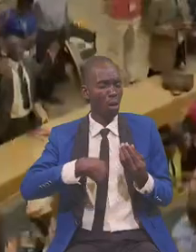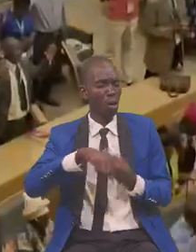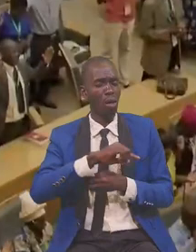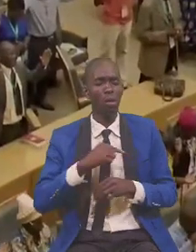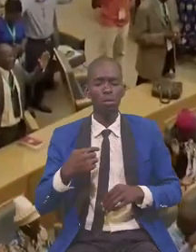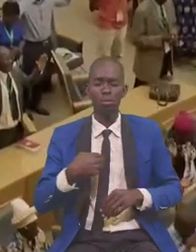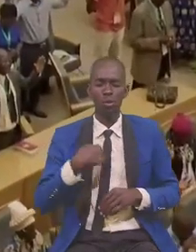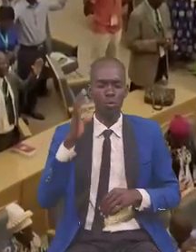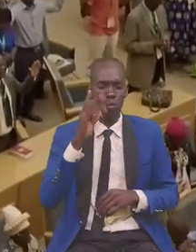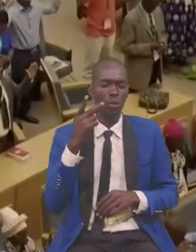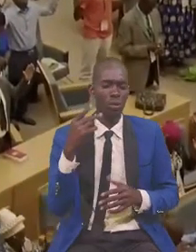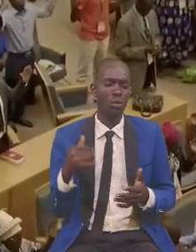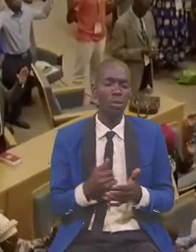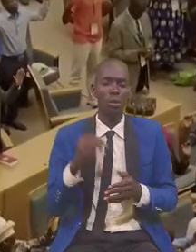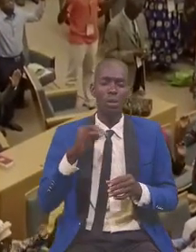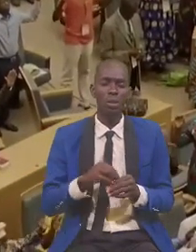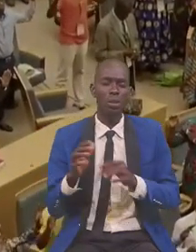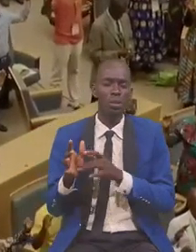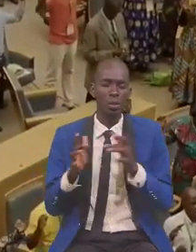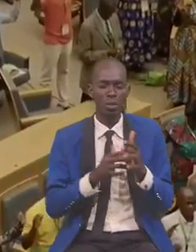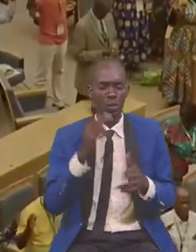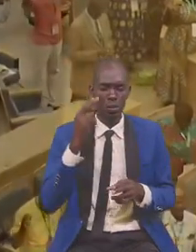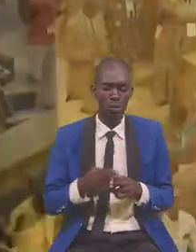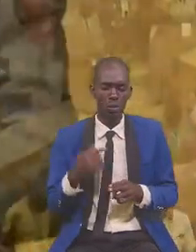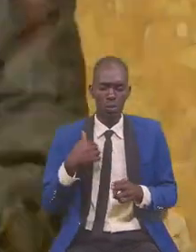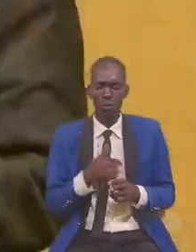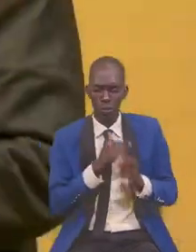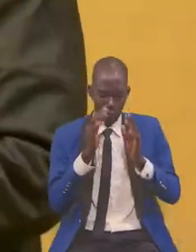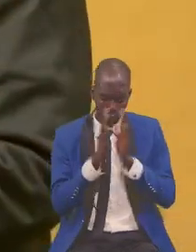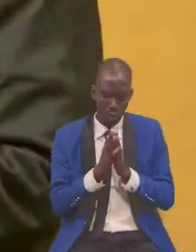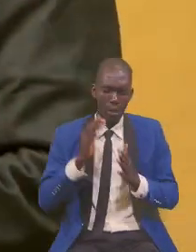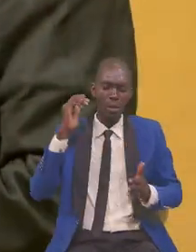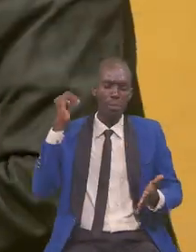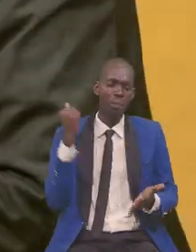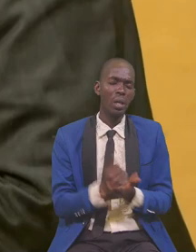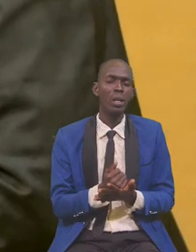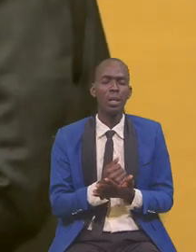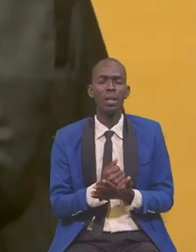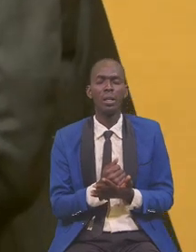In Jesus' name we pray.